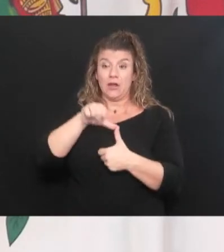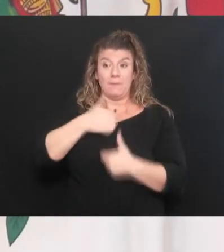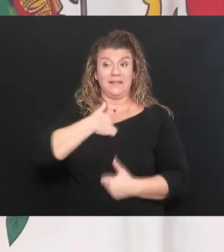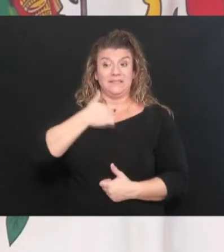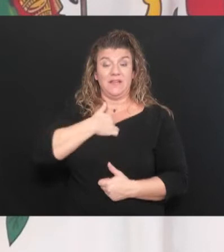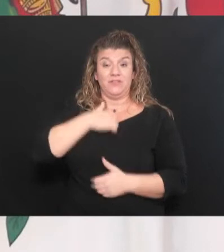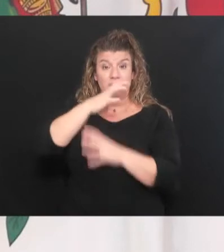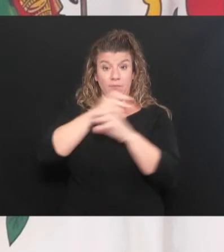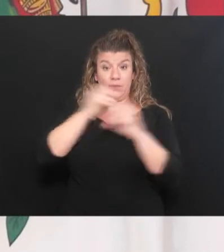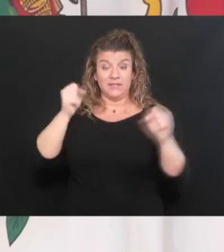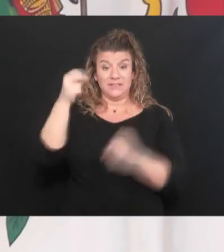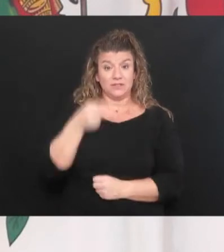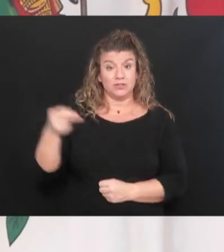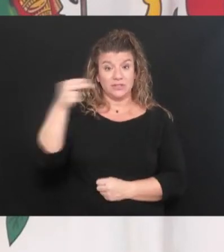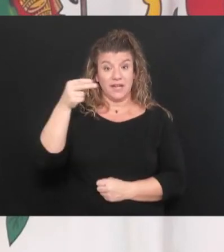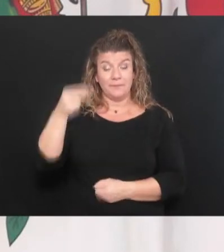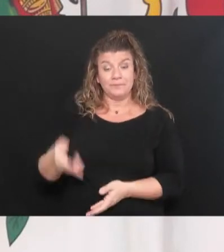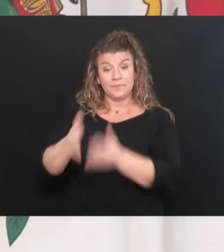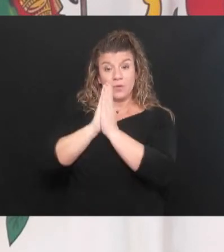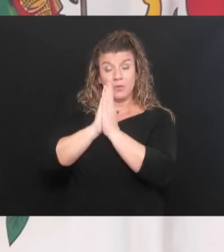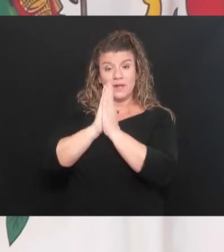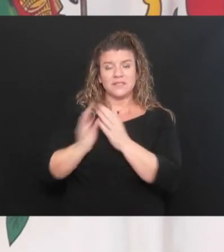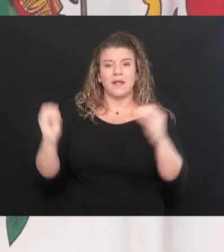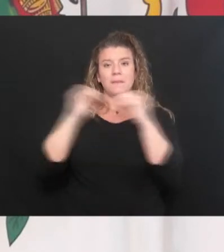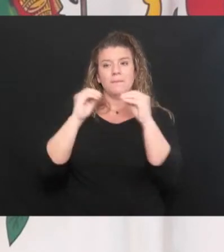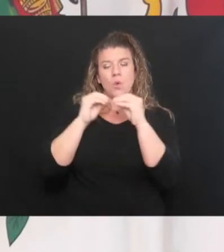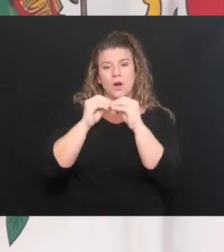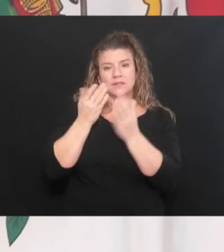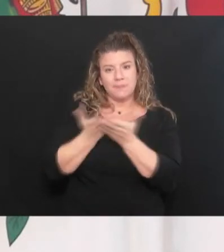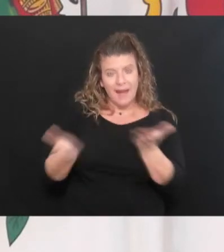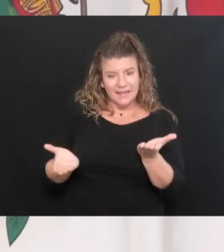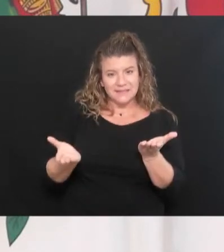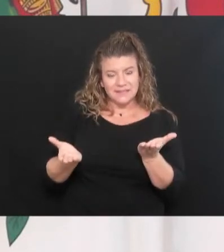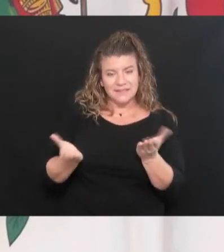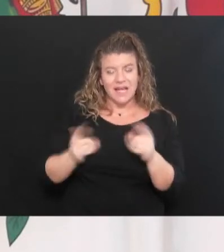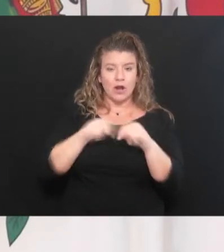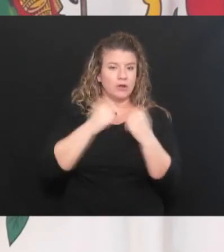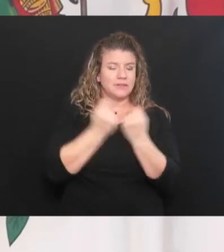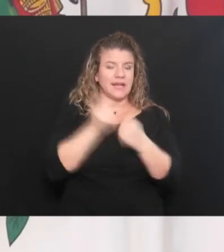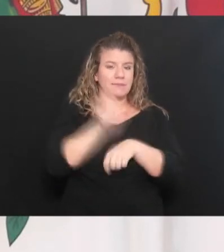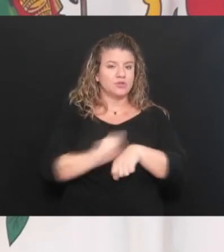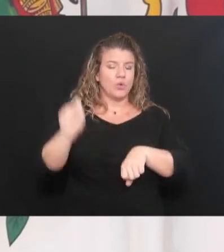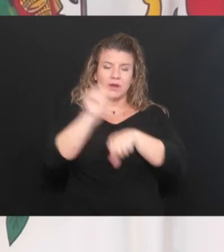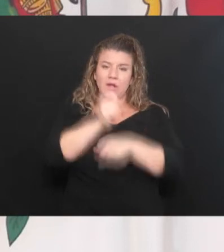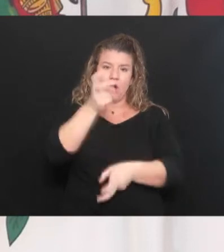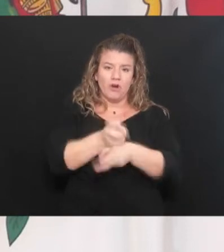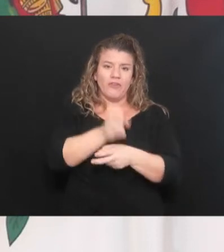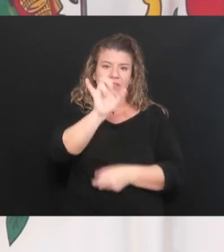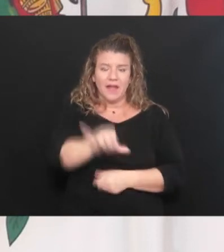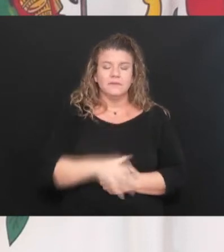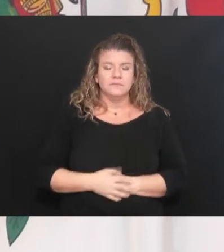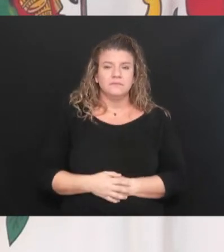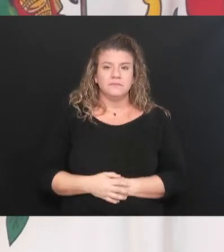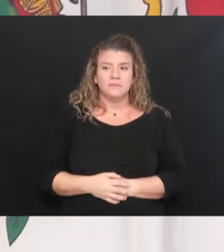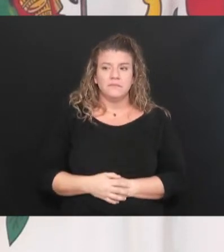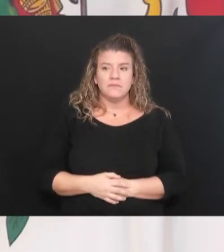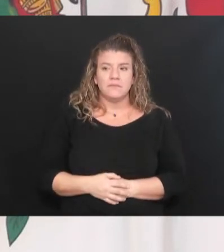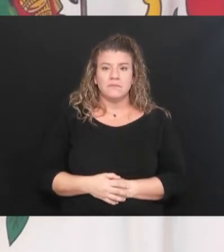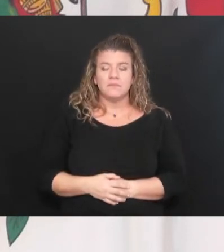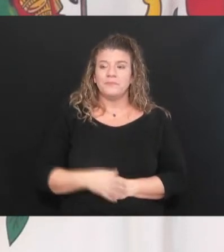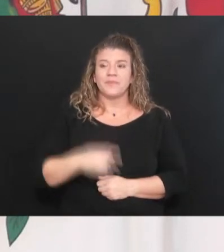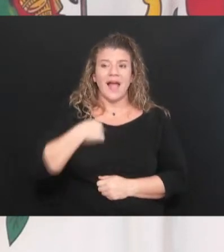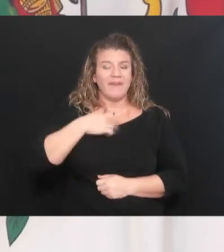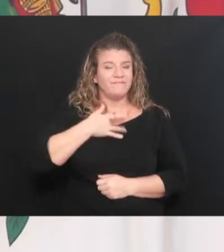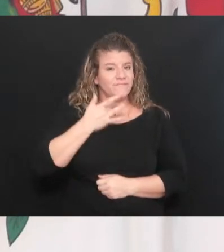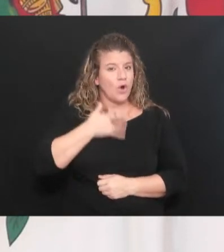on Thursday requesting additional supply and our team's working it really hard and everything. I believe we're on it and we're